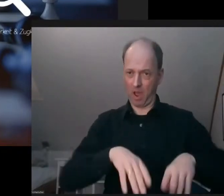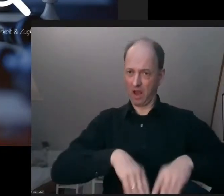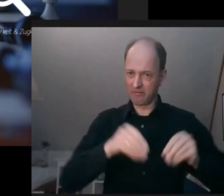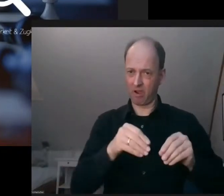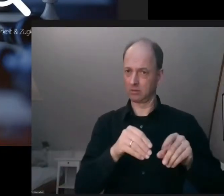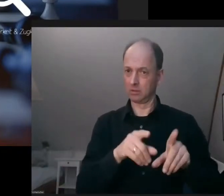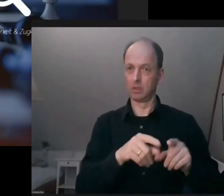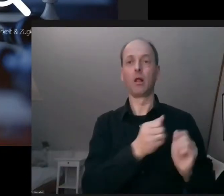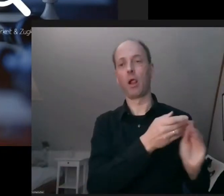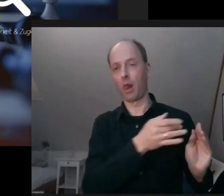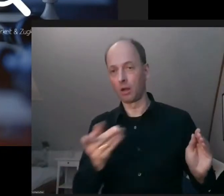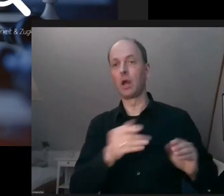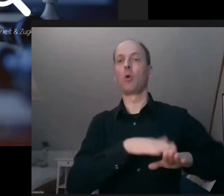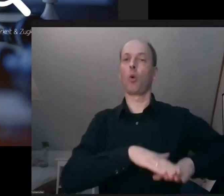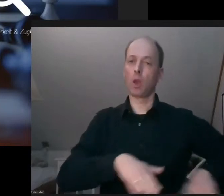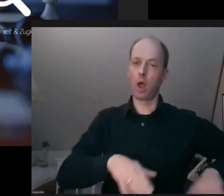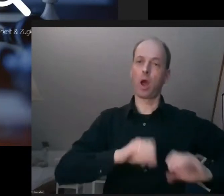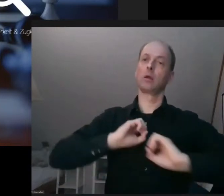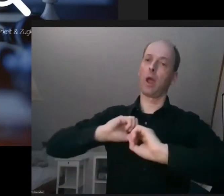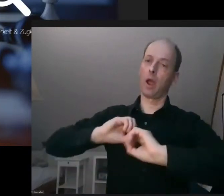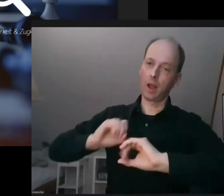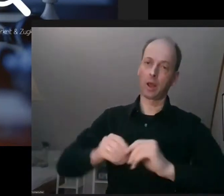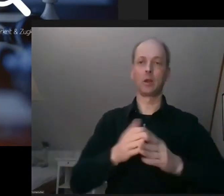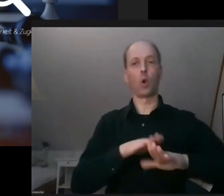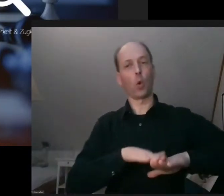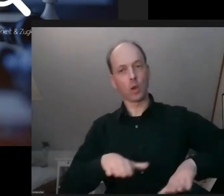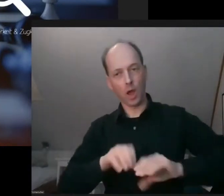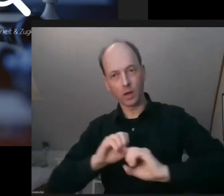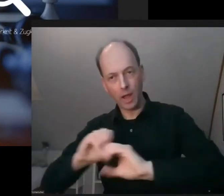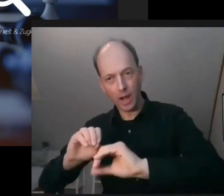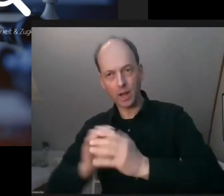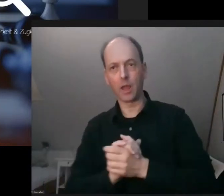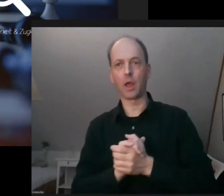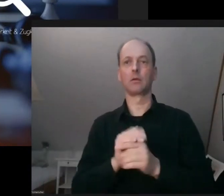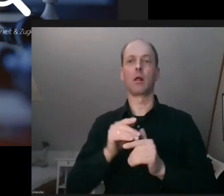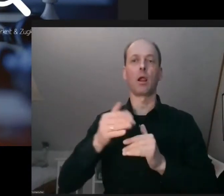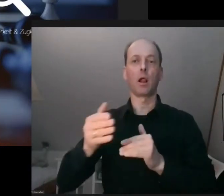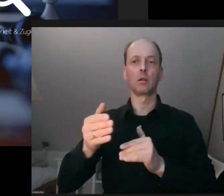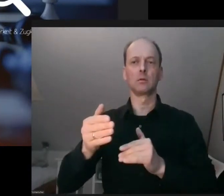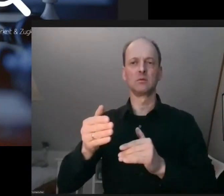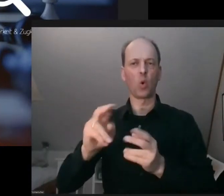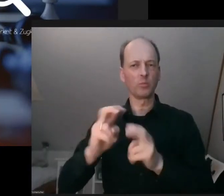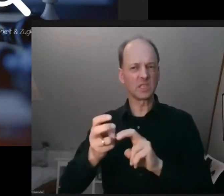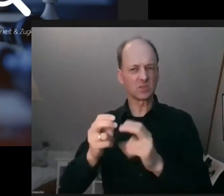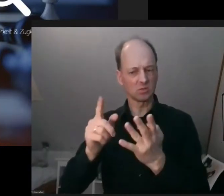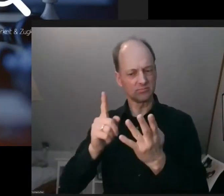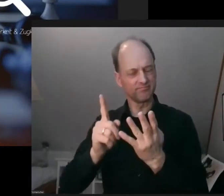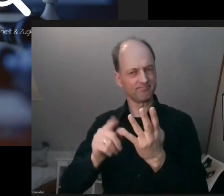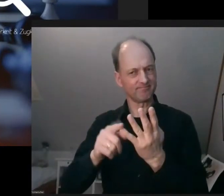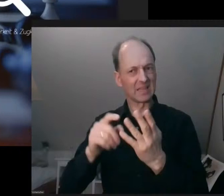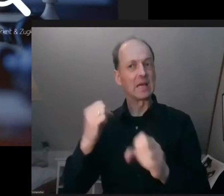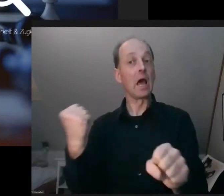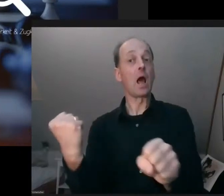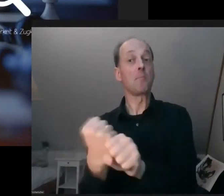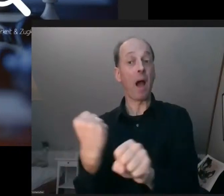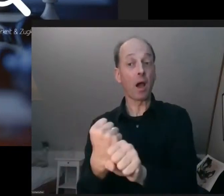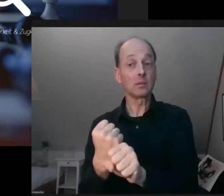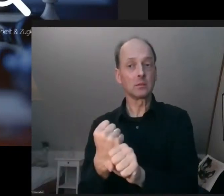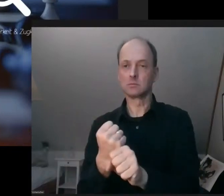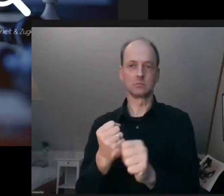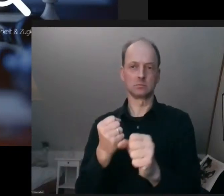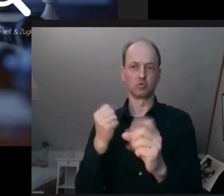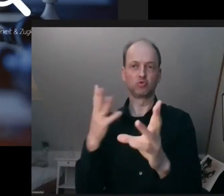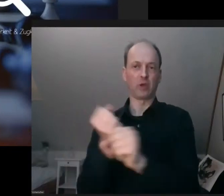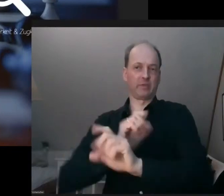the time, that you don't need to explain the basics all the time. And you